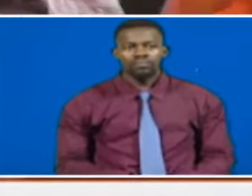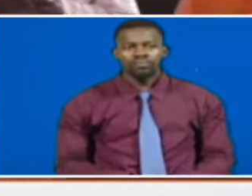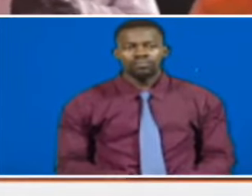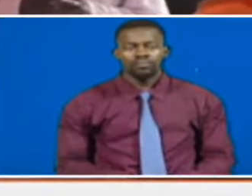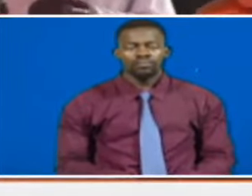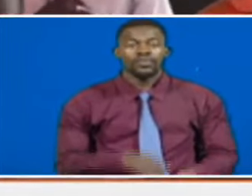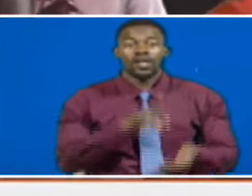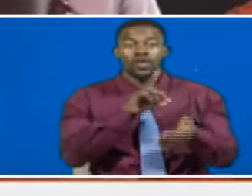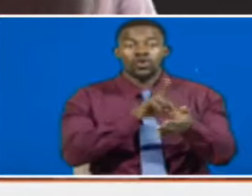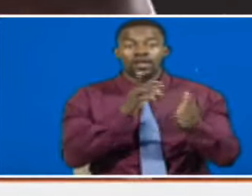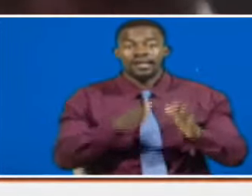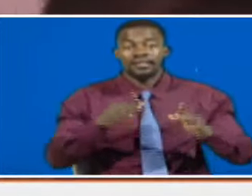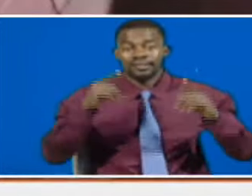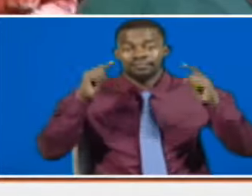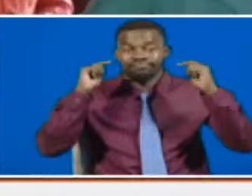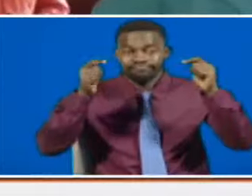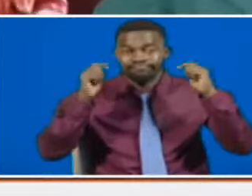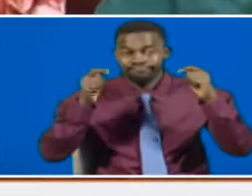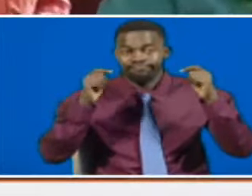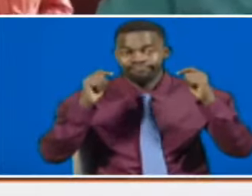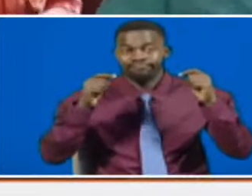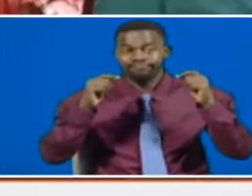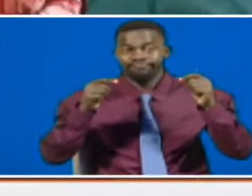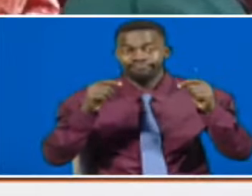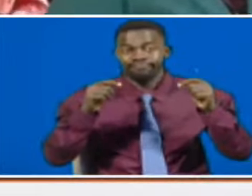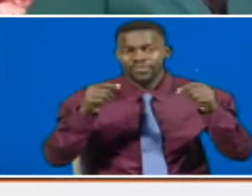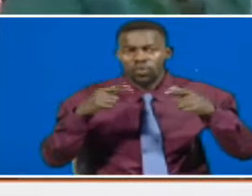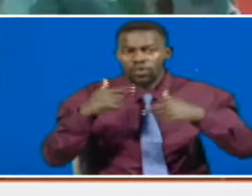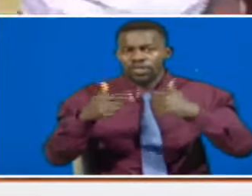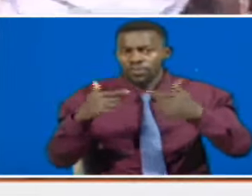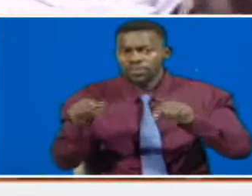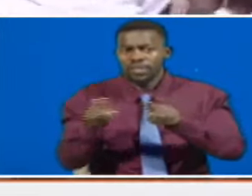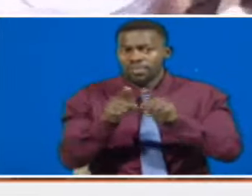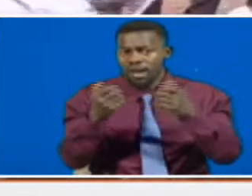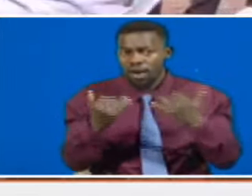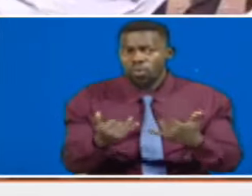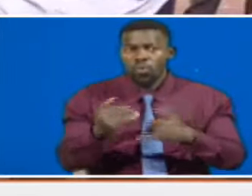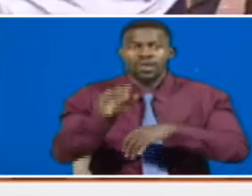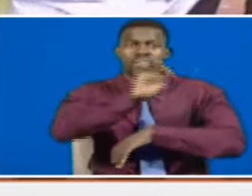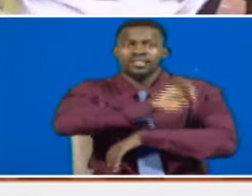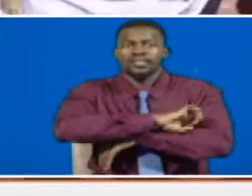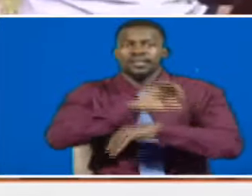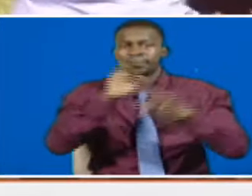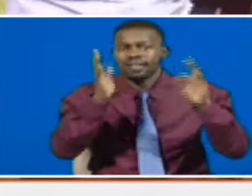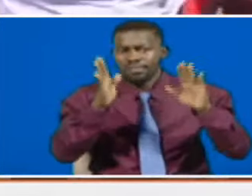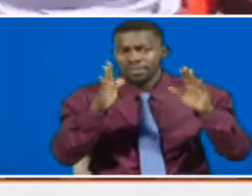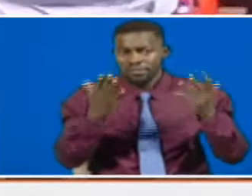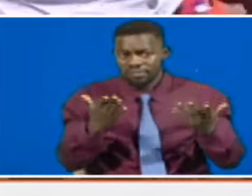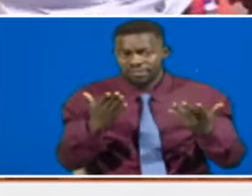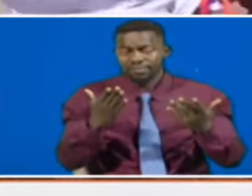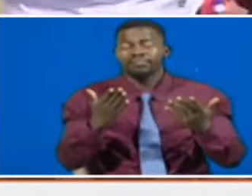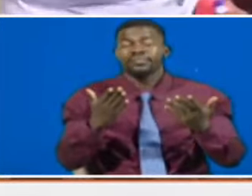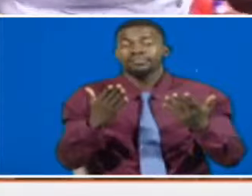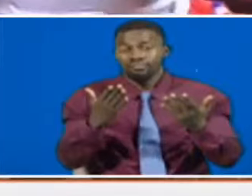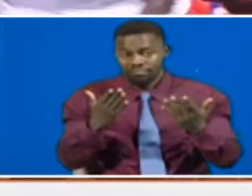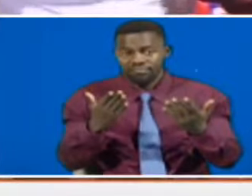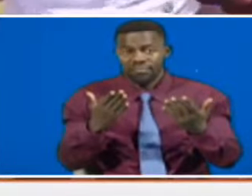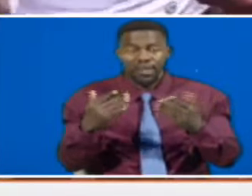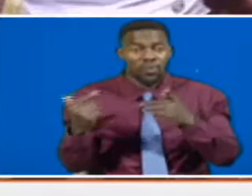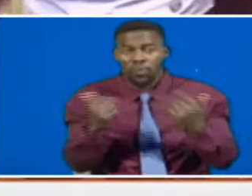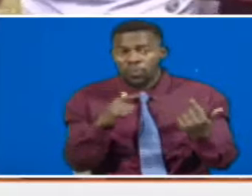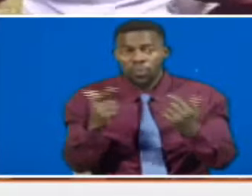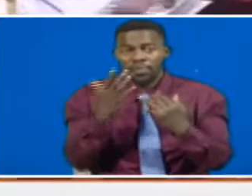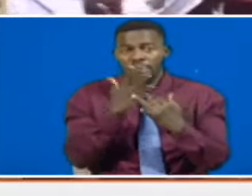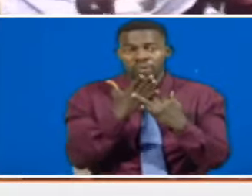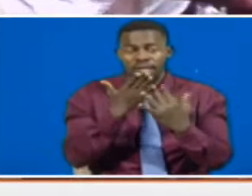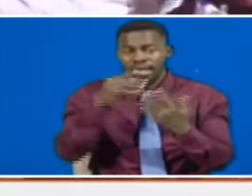The doctor's strike took center stage during the Easter celebrations, with calls to the Ministry of Health and KMPDU to set